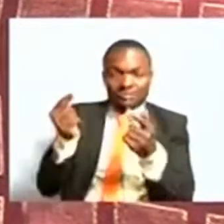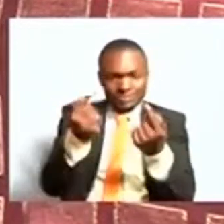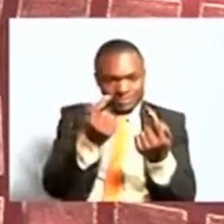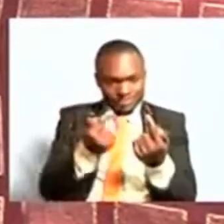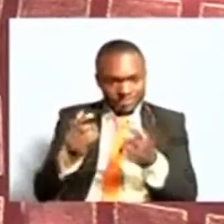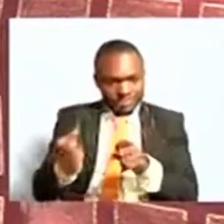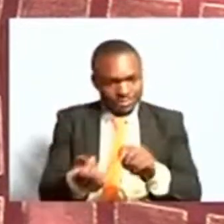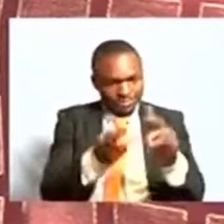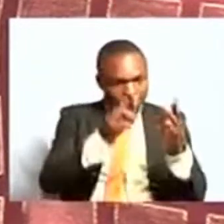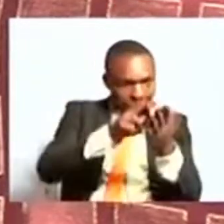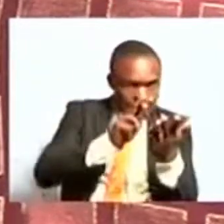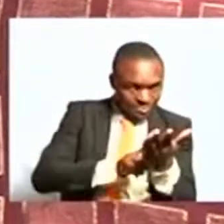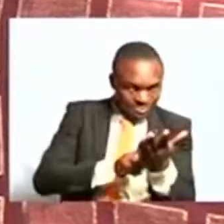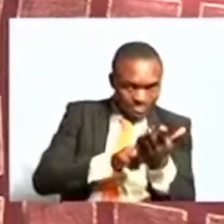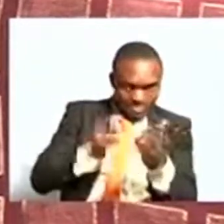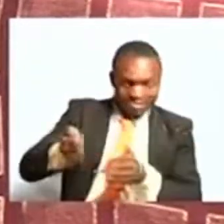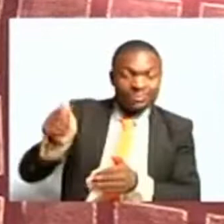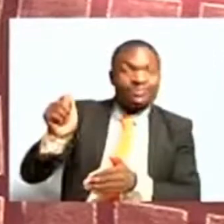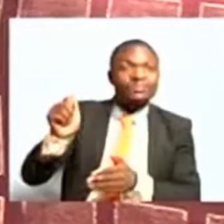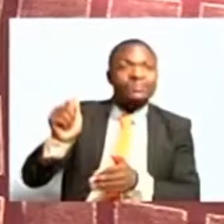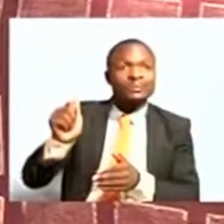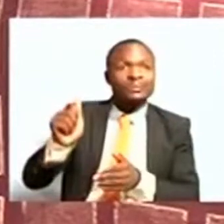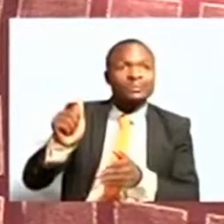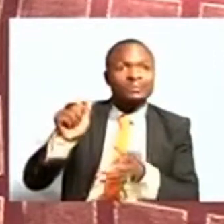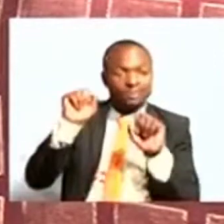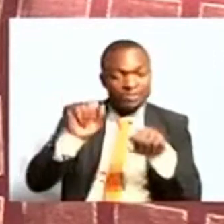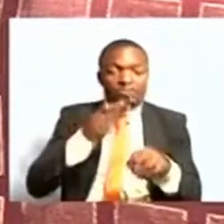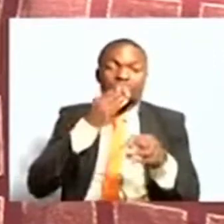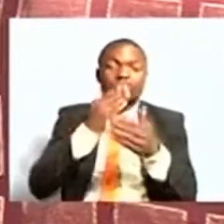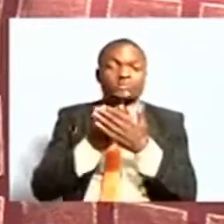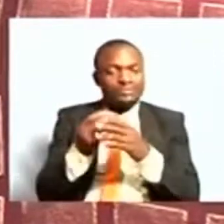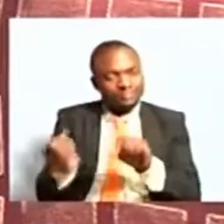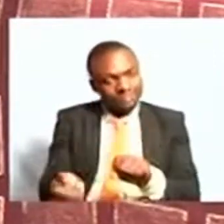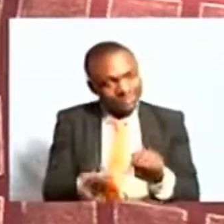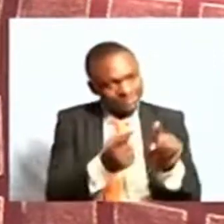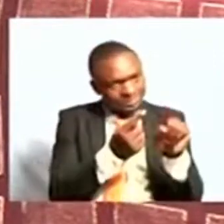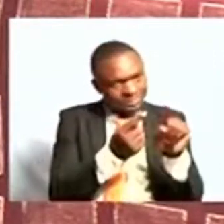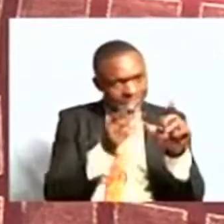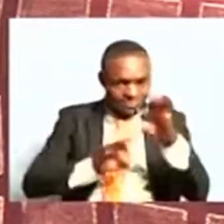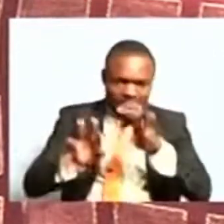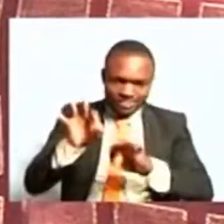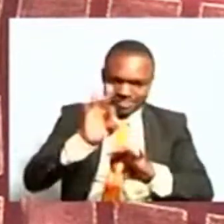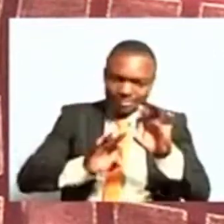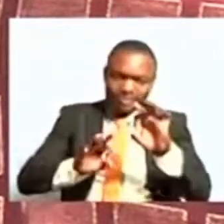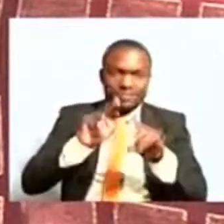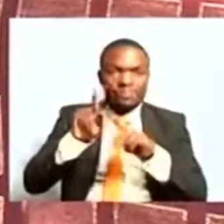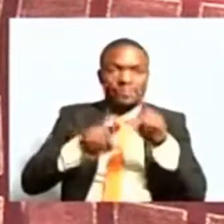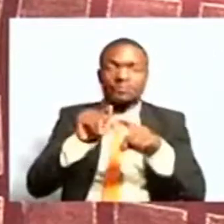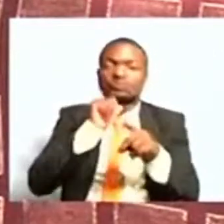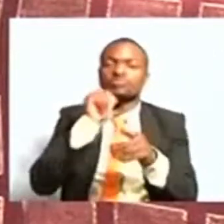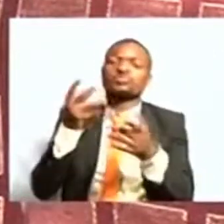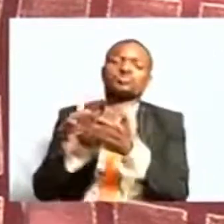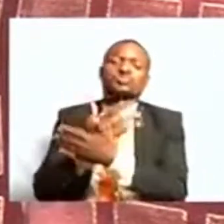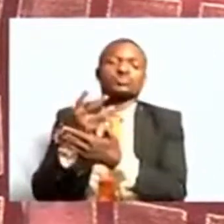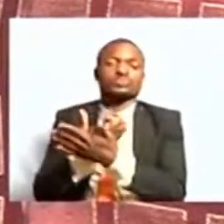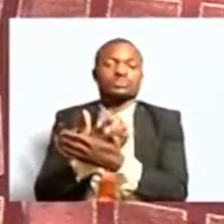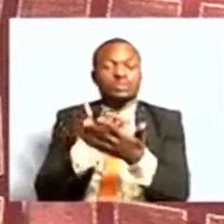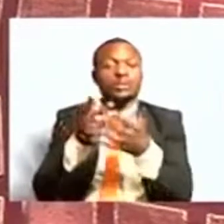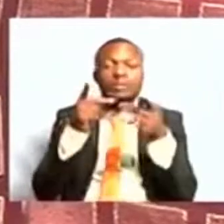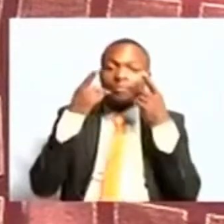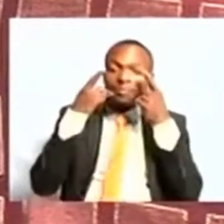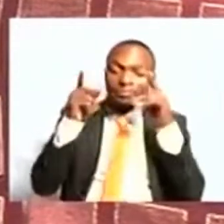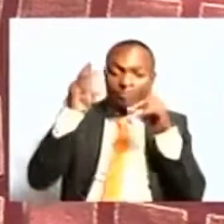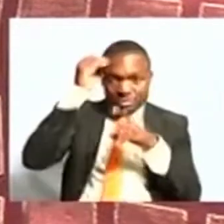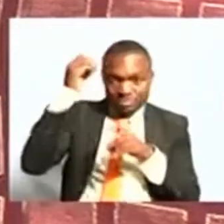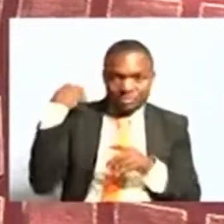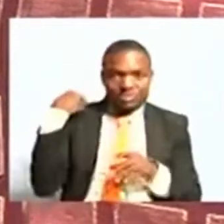and report. Even himself, I think it would be nice for him to go and explain. People shouldn't be scared. These are public offices. You